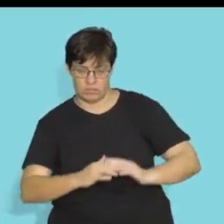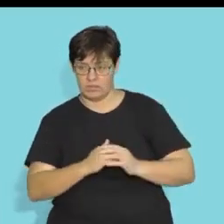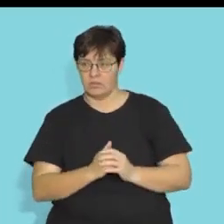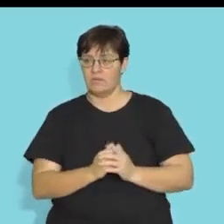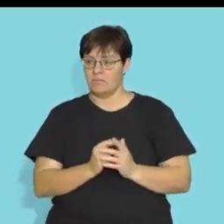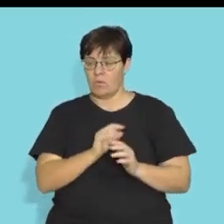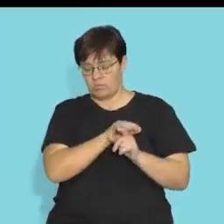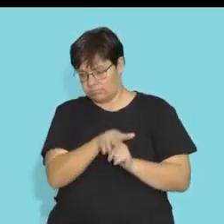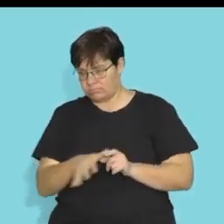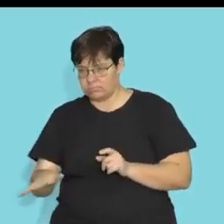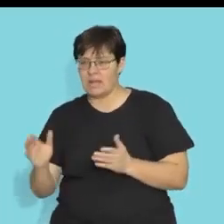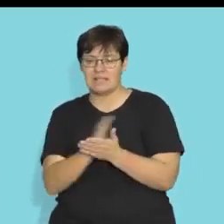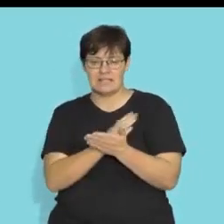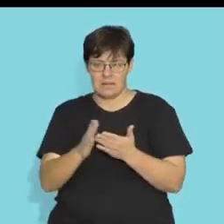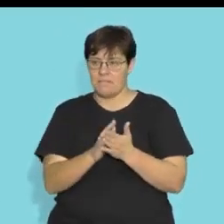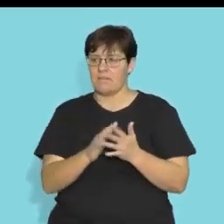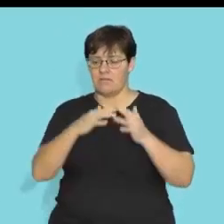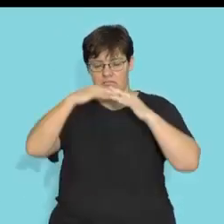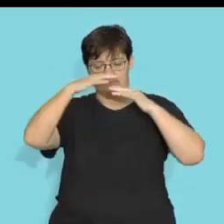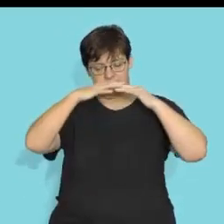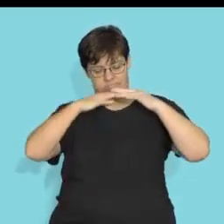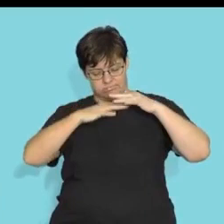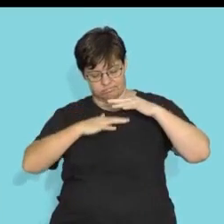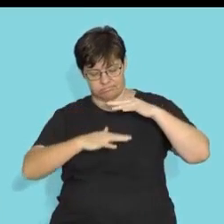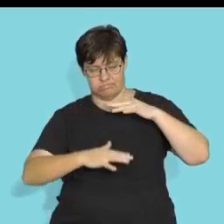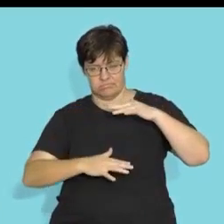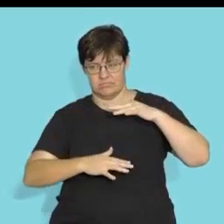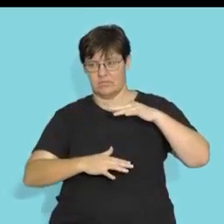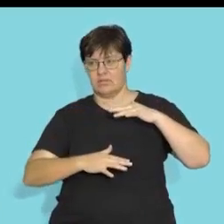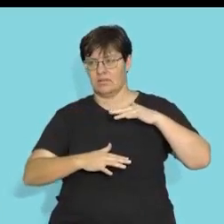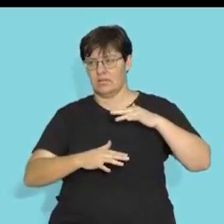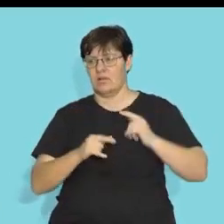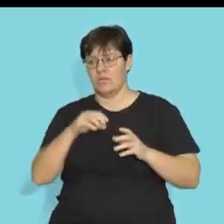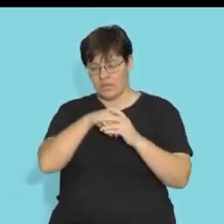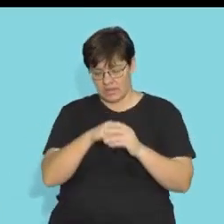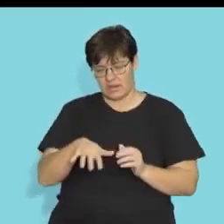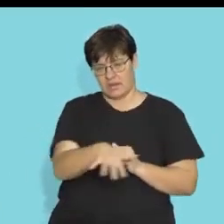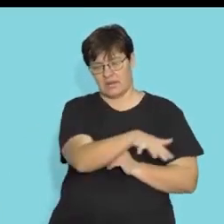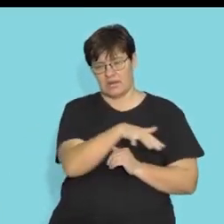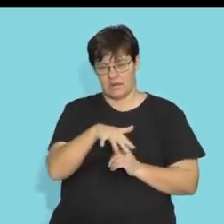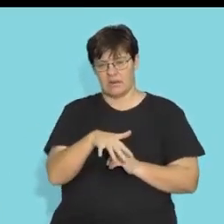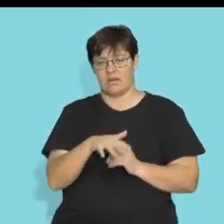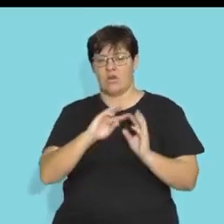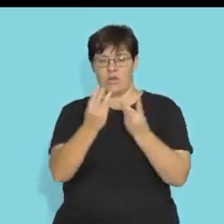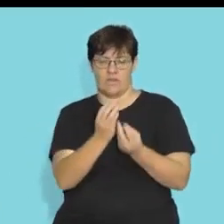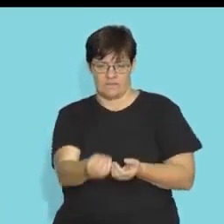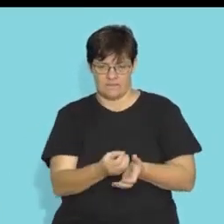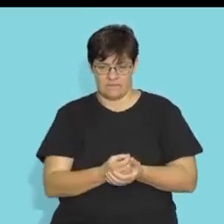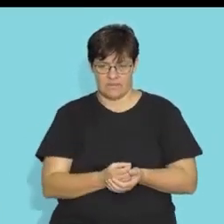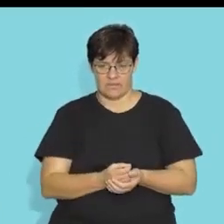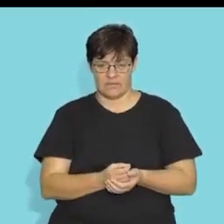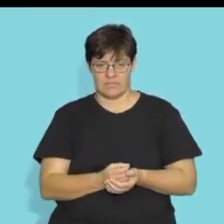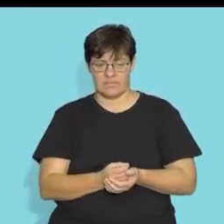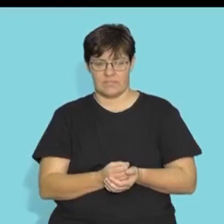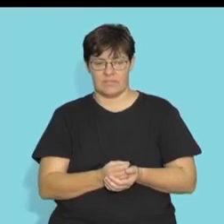that as water runs off, some of it infiltrates through the soil and percolates into the surface of the